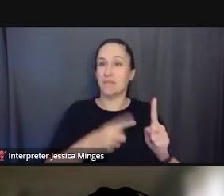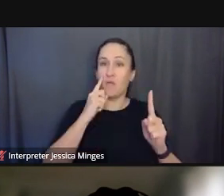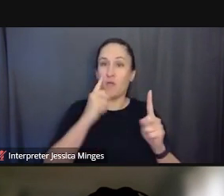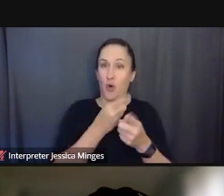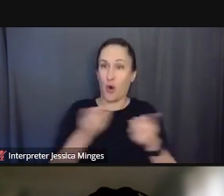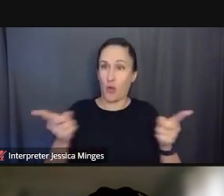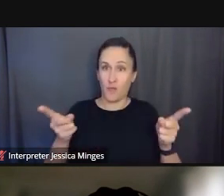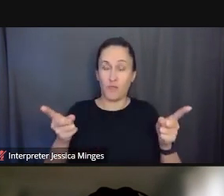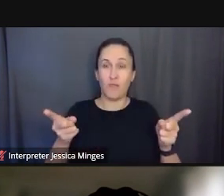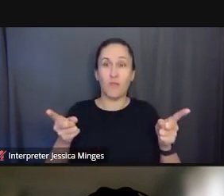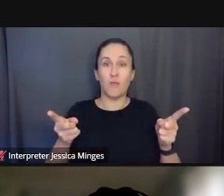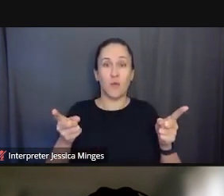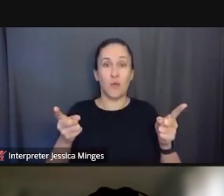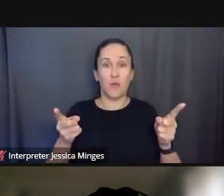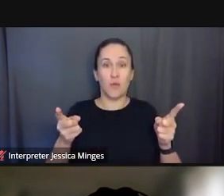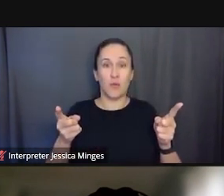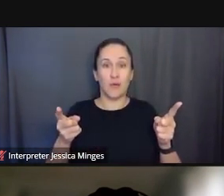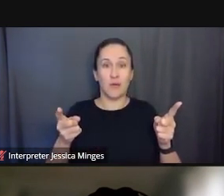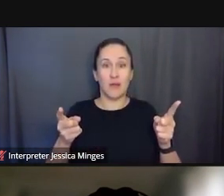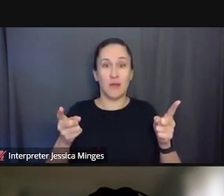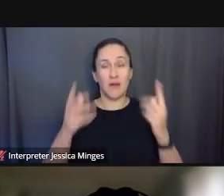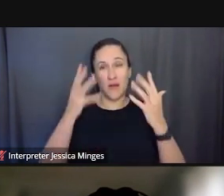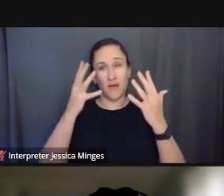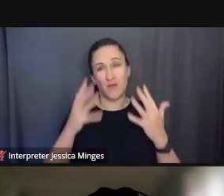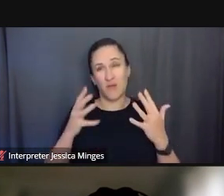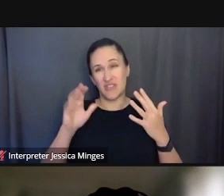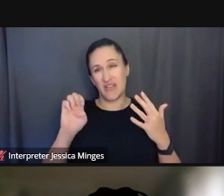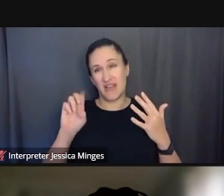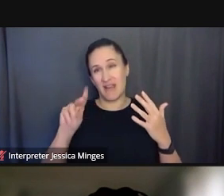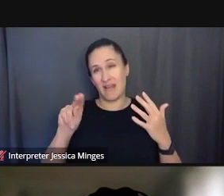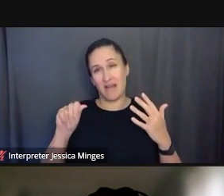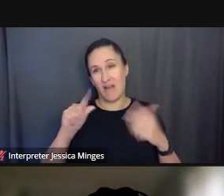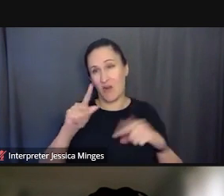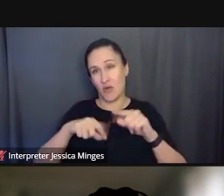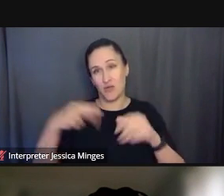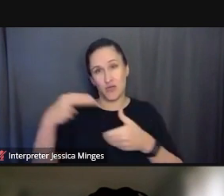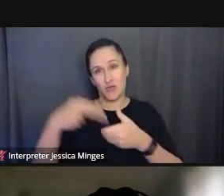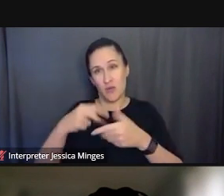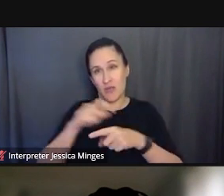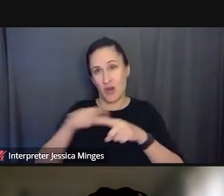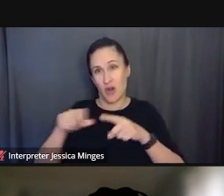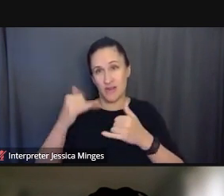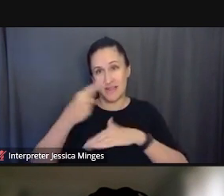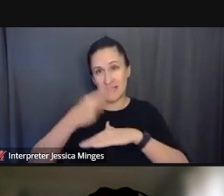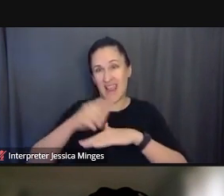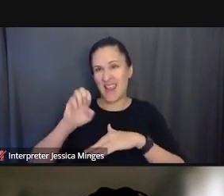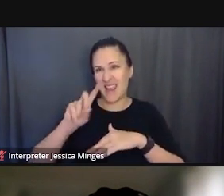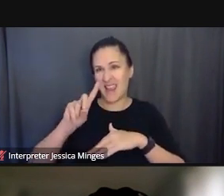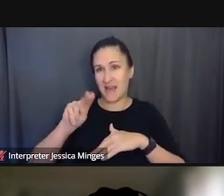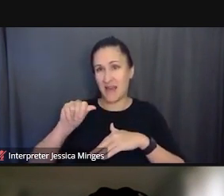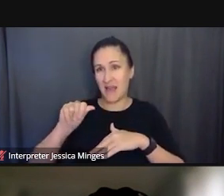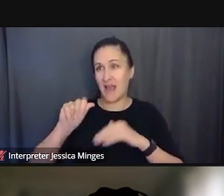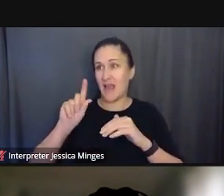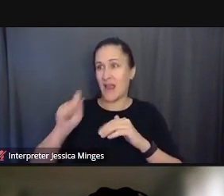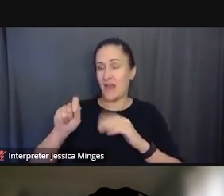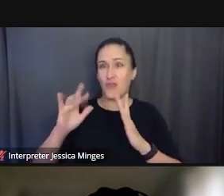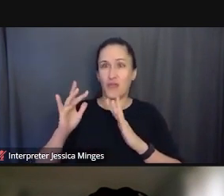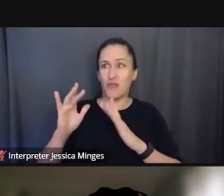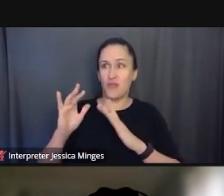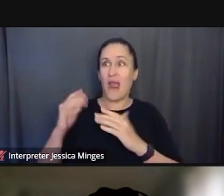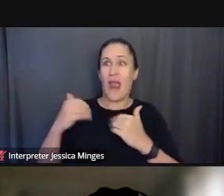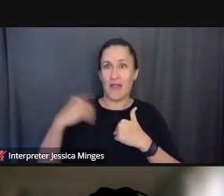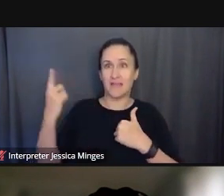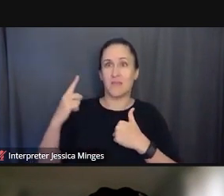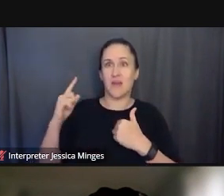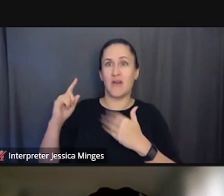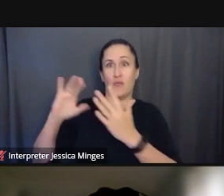you, and unfortunately Edna couldn't be on the call today. Edna had a reach out from her local